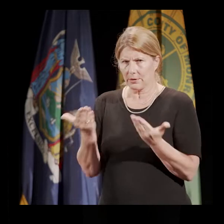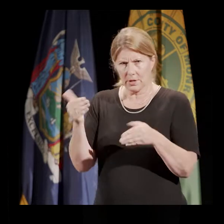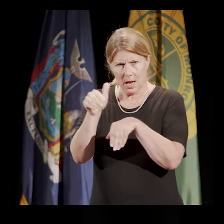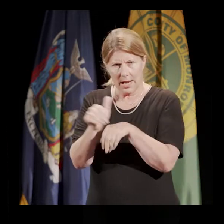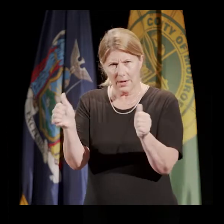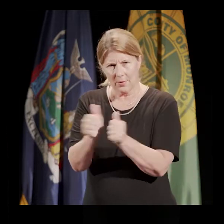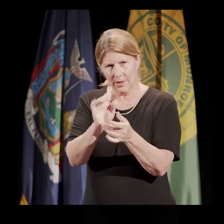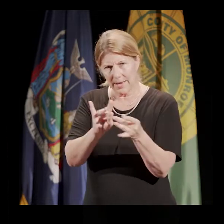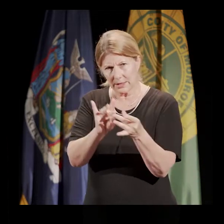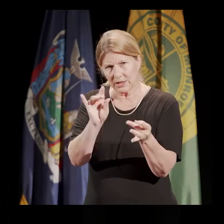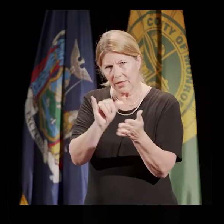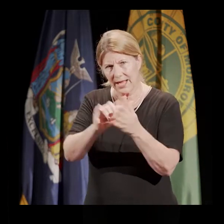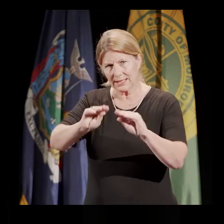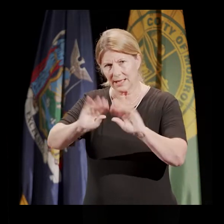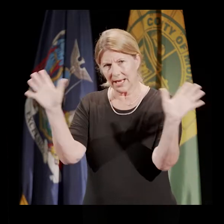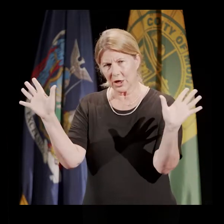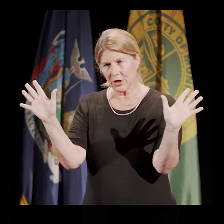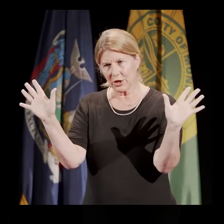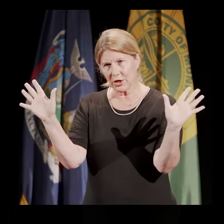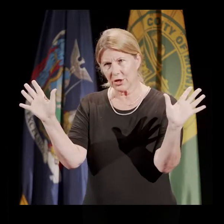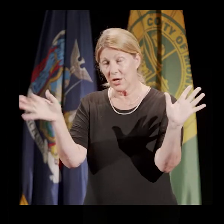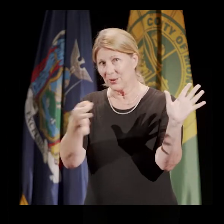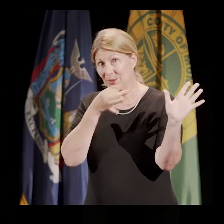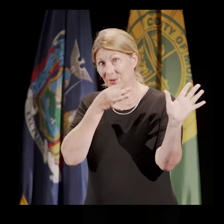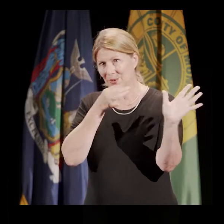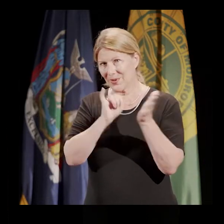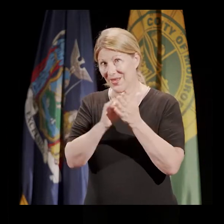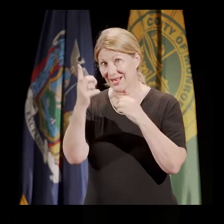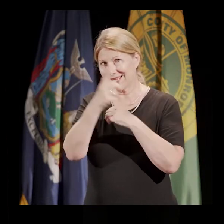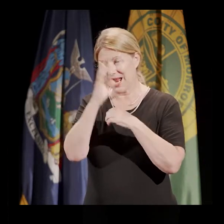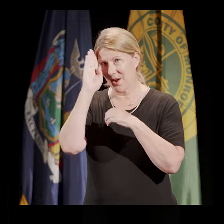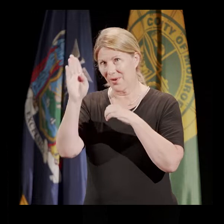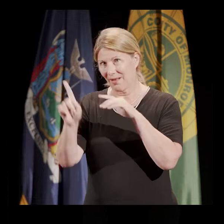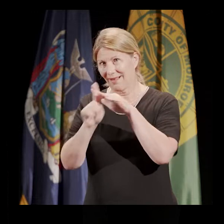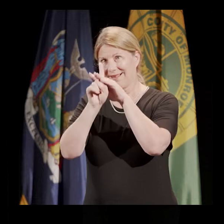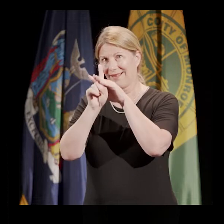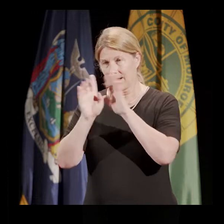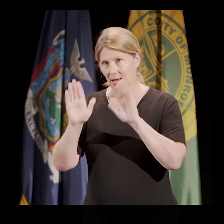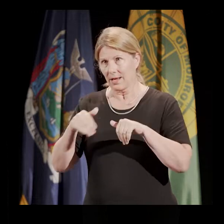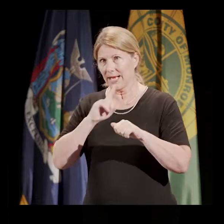message. That day is coming, and it's coming fast.